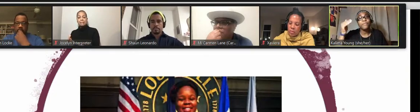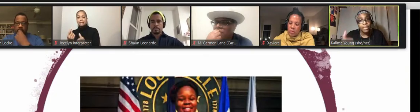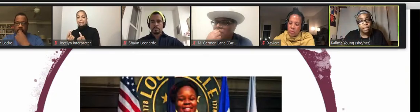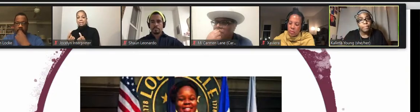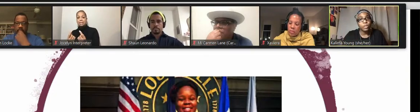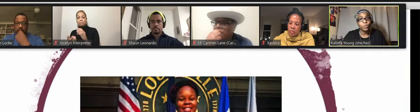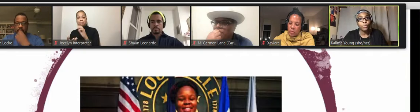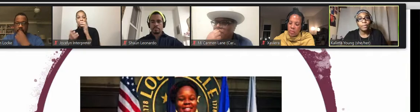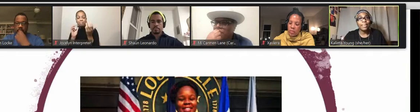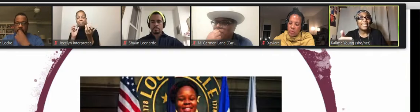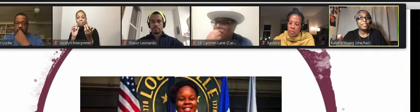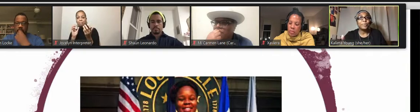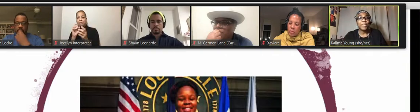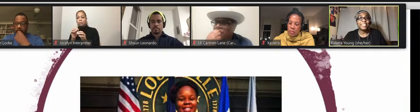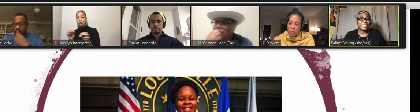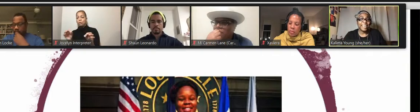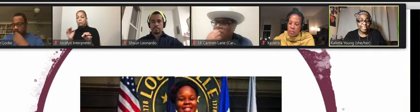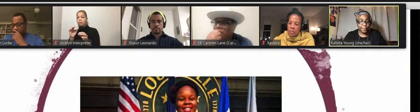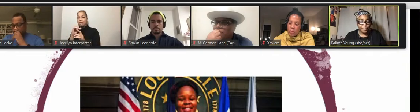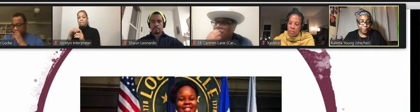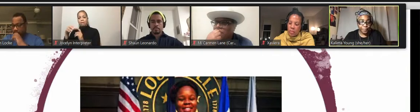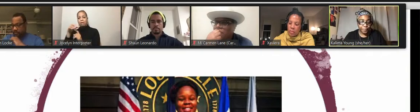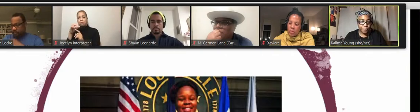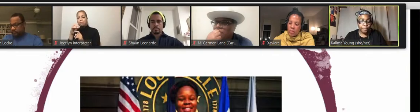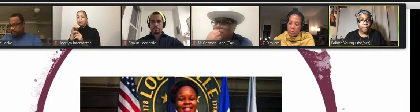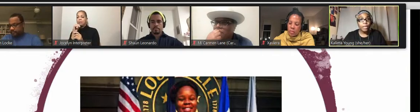been fundamental in US society.